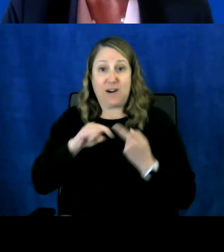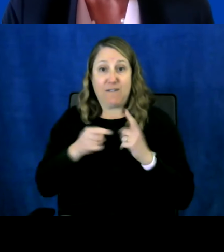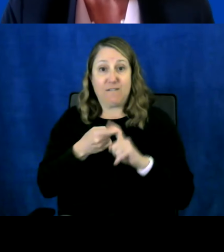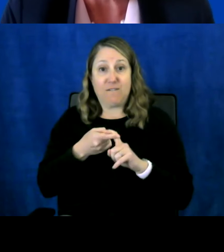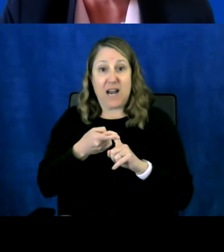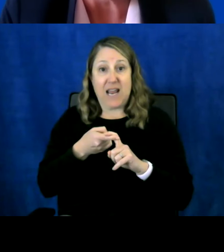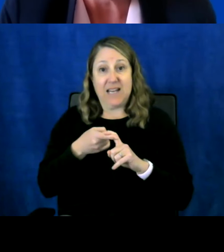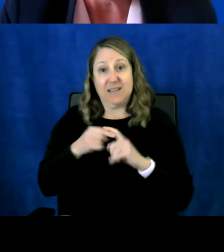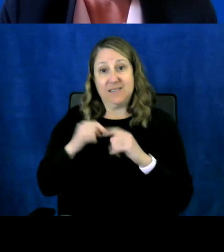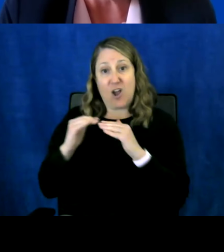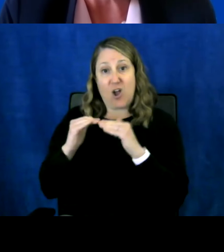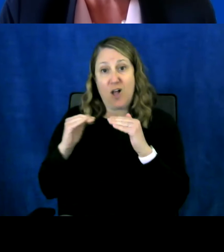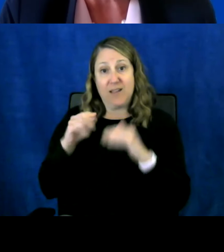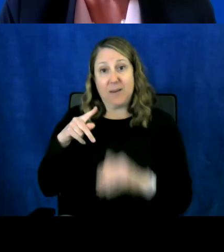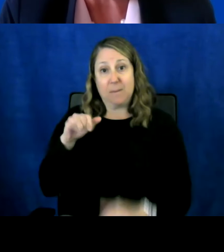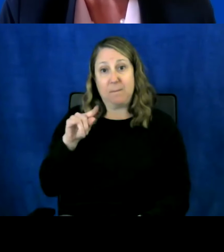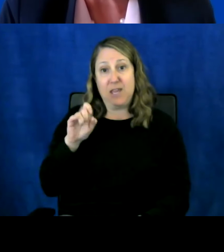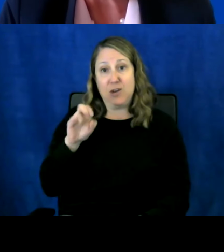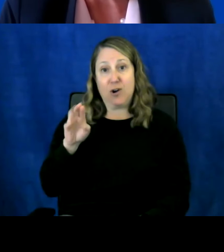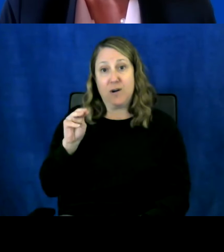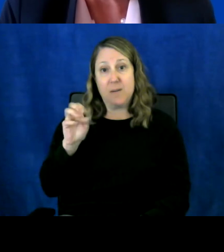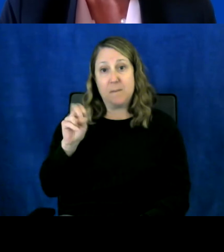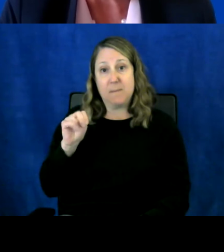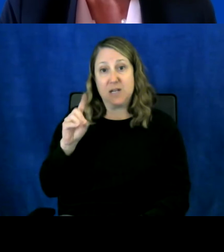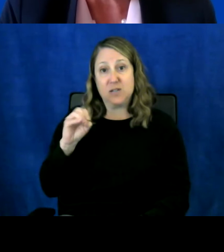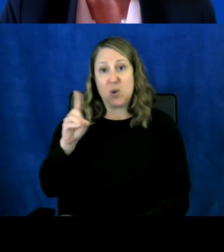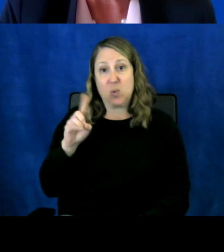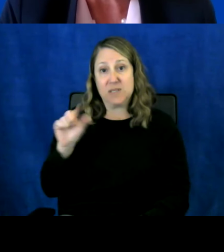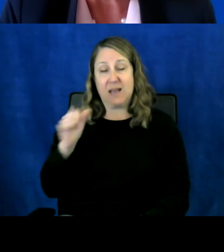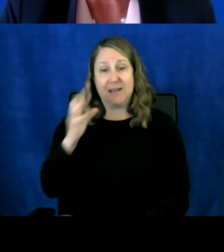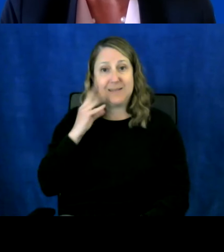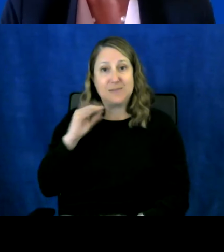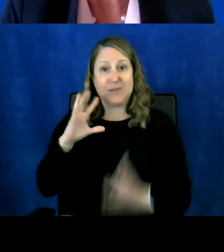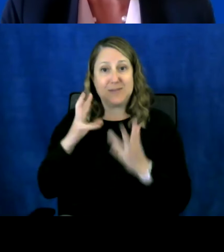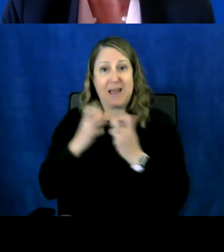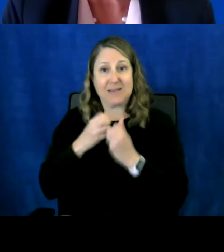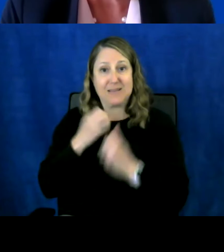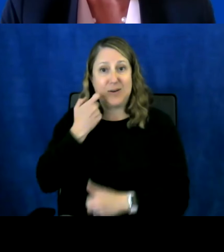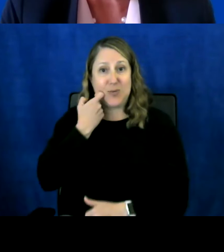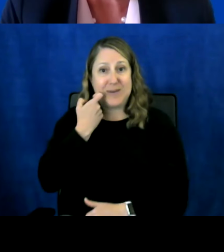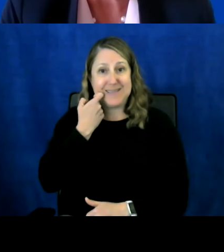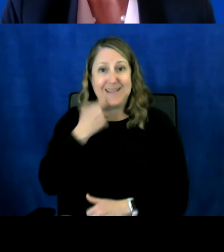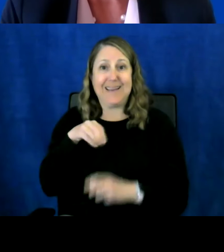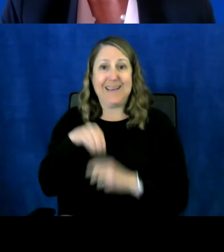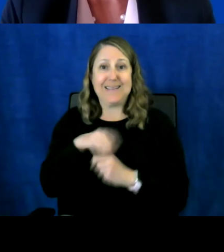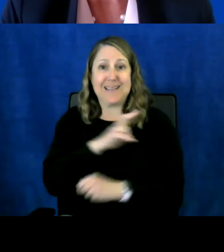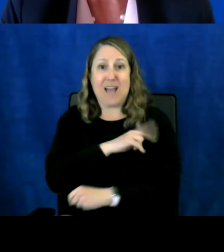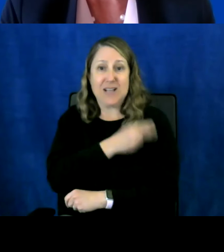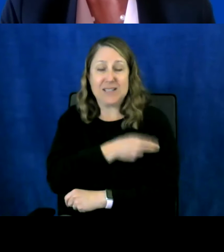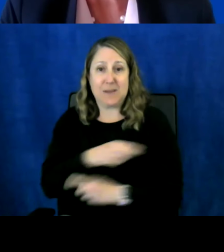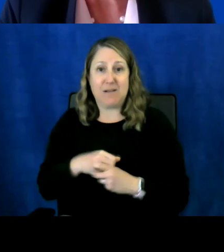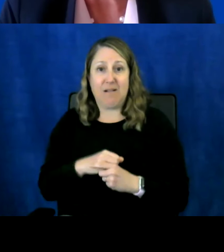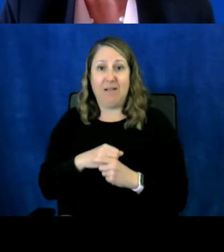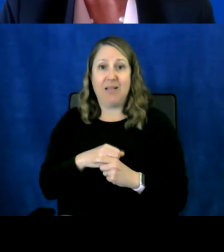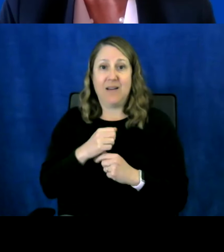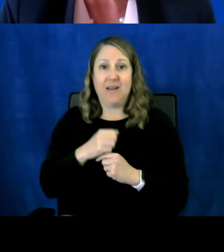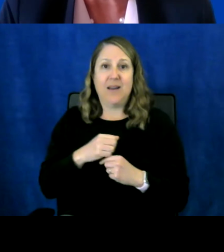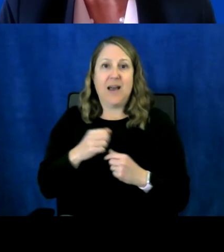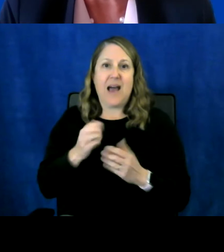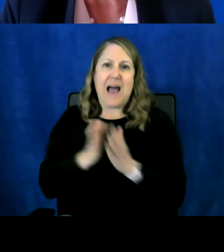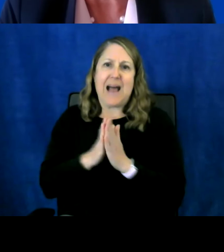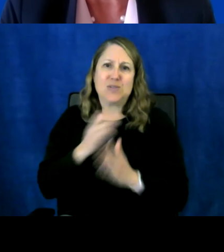Peter Mendoza, has been in an accident recently and he was hospitalized. And I just ask you all to